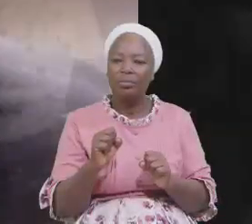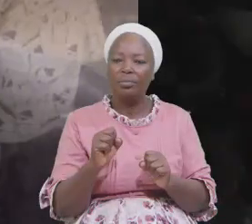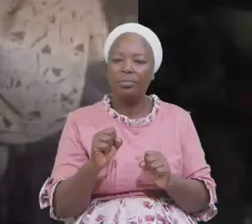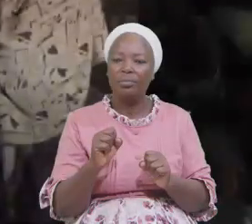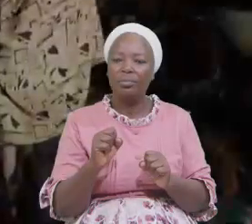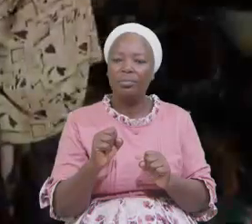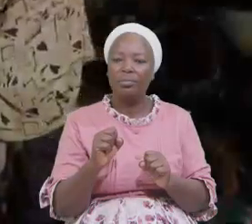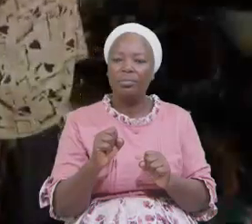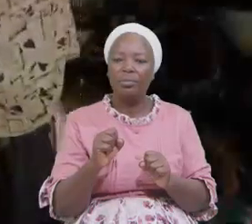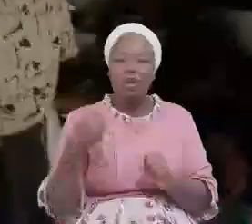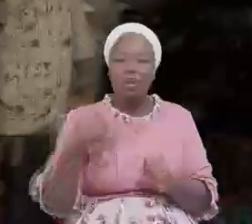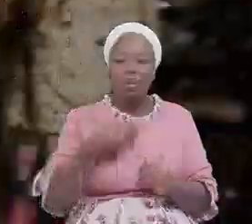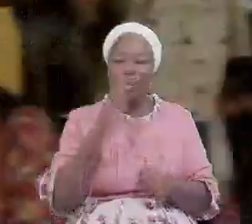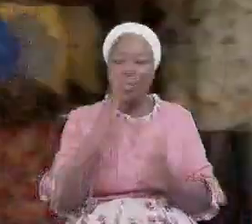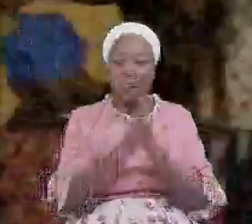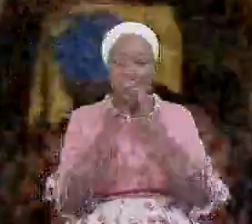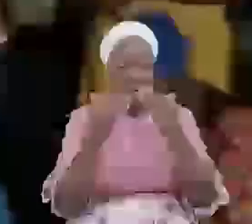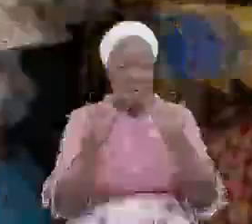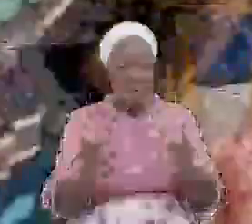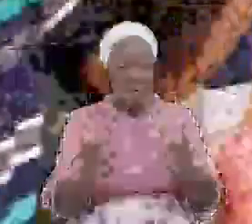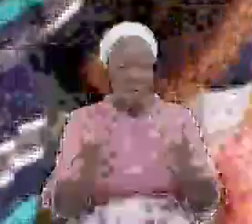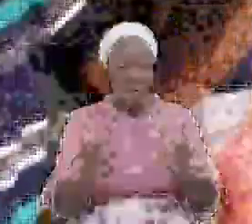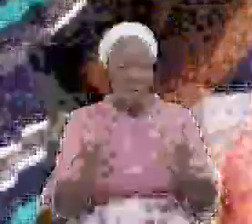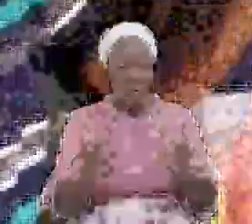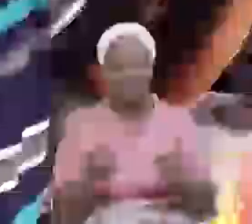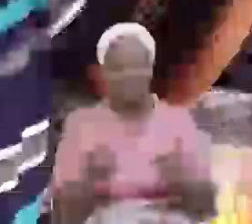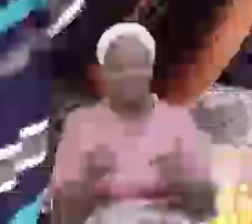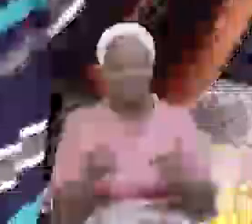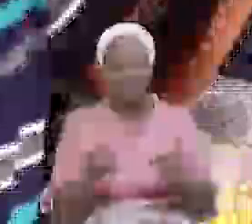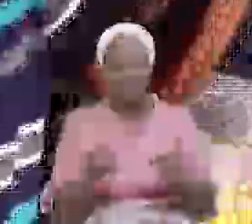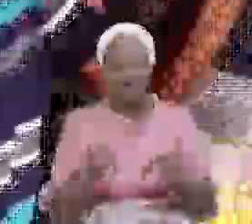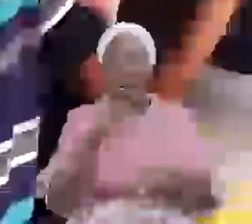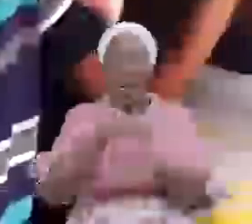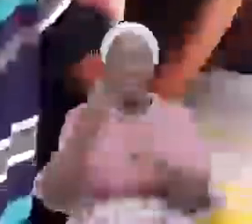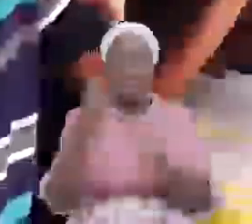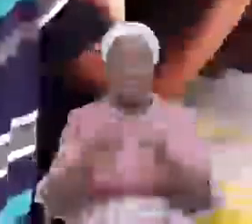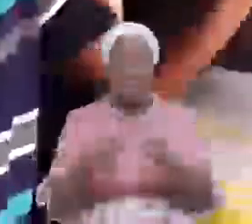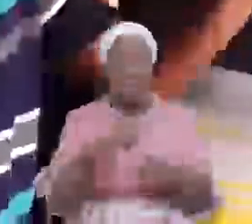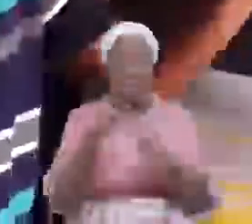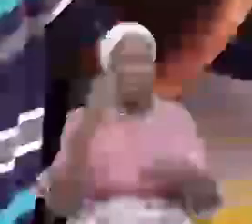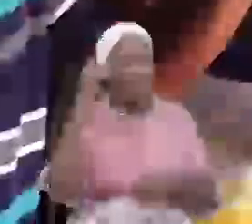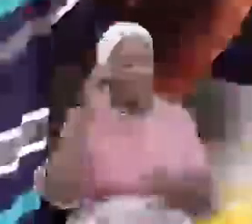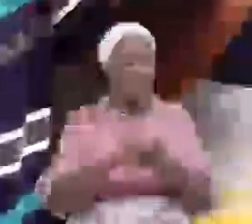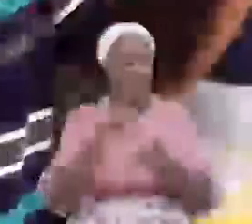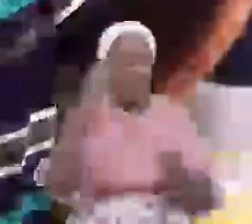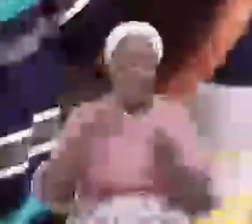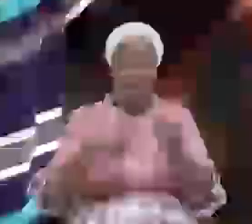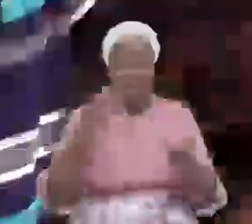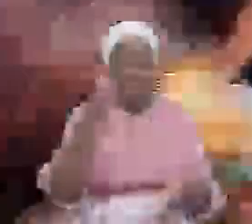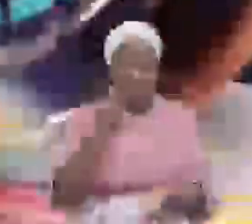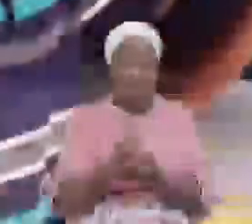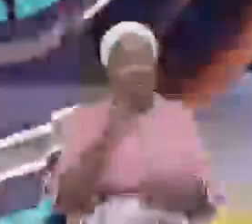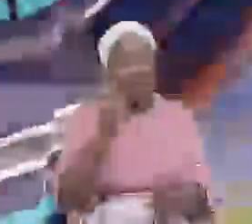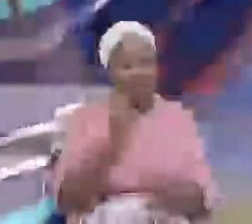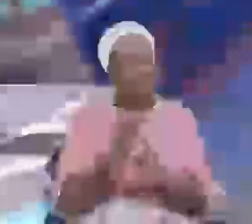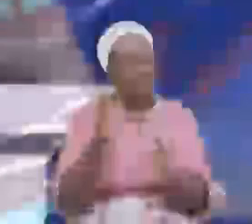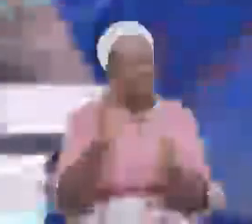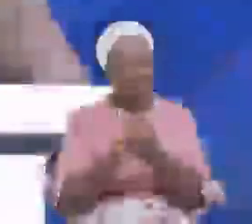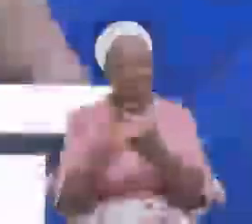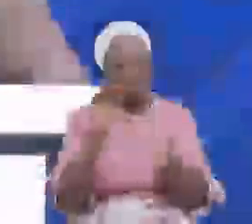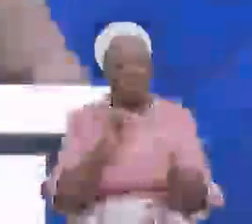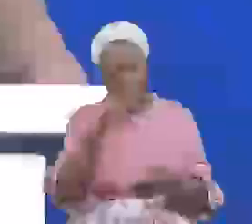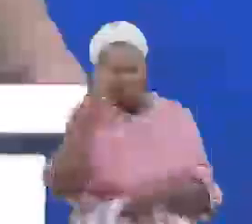We're praying now at the end, when you hear that final amen, just believe, because God cannot fail.